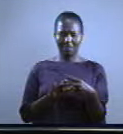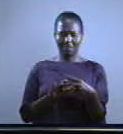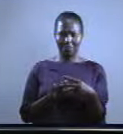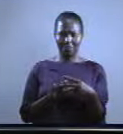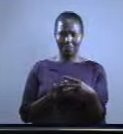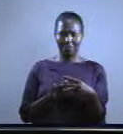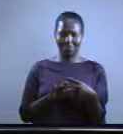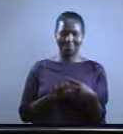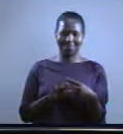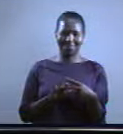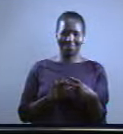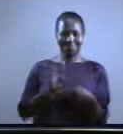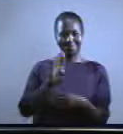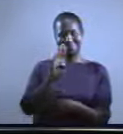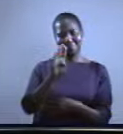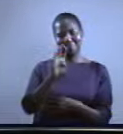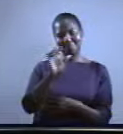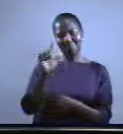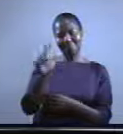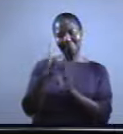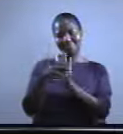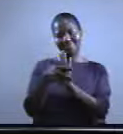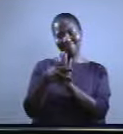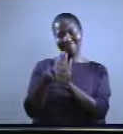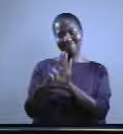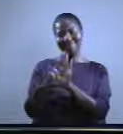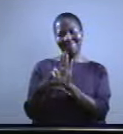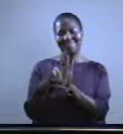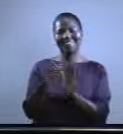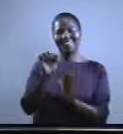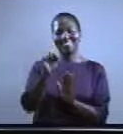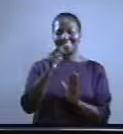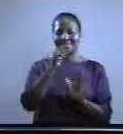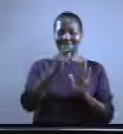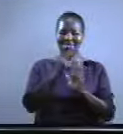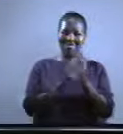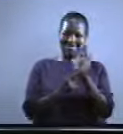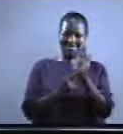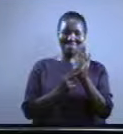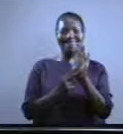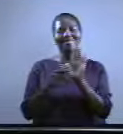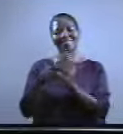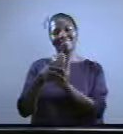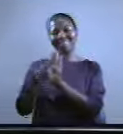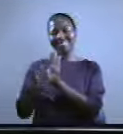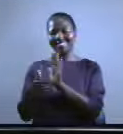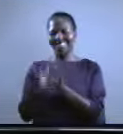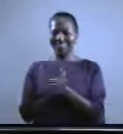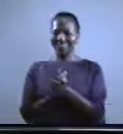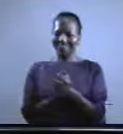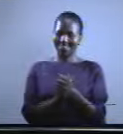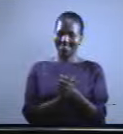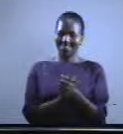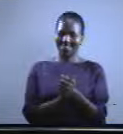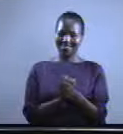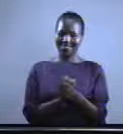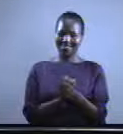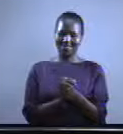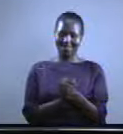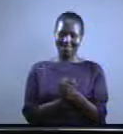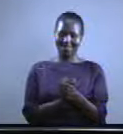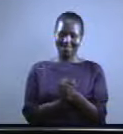Bill be adopted. Because if it can be read for the second time.